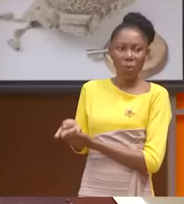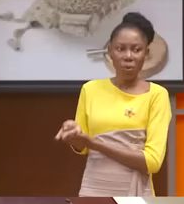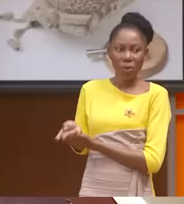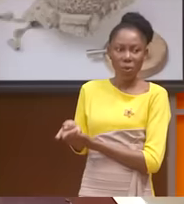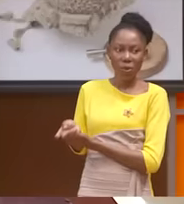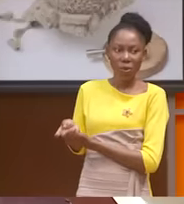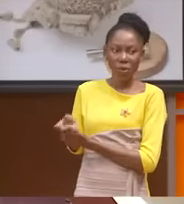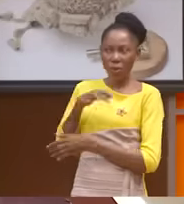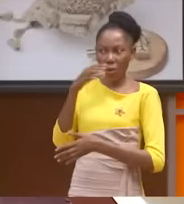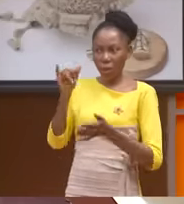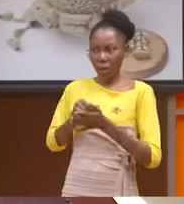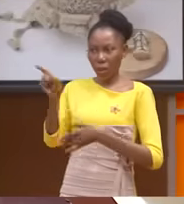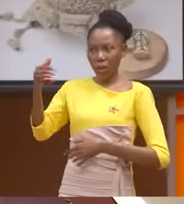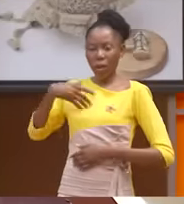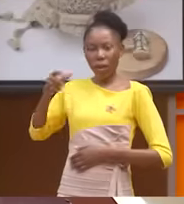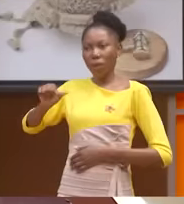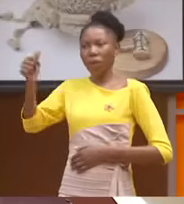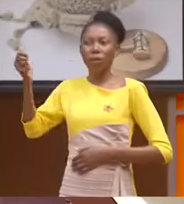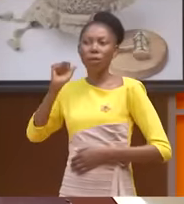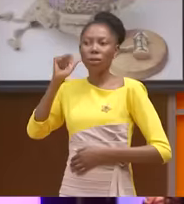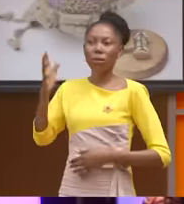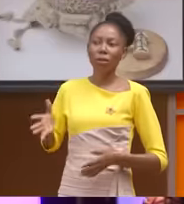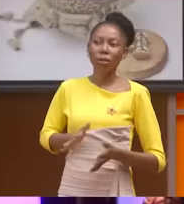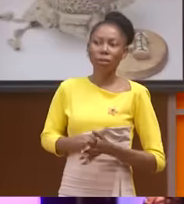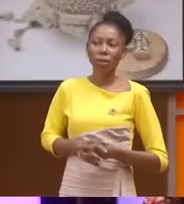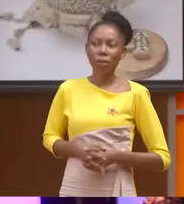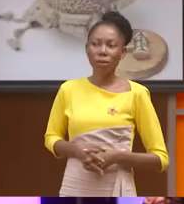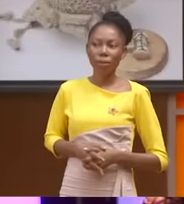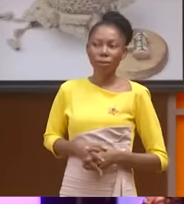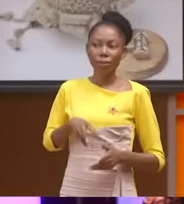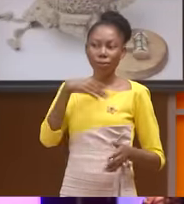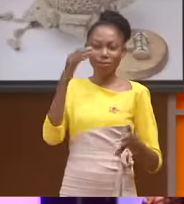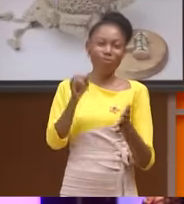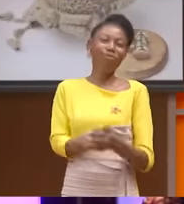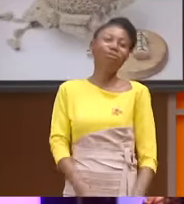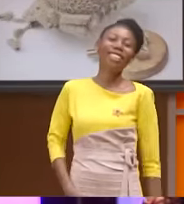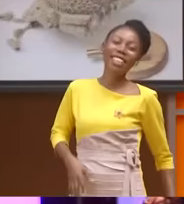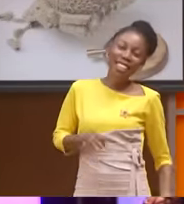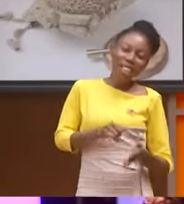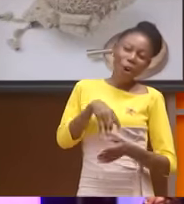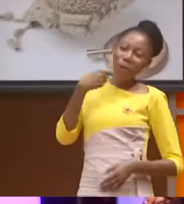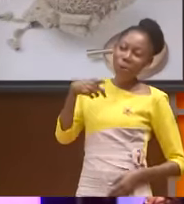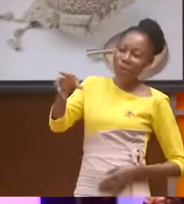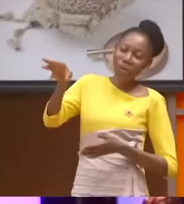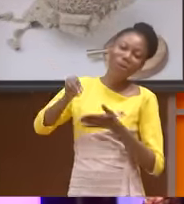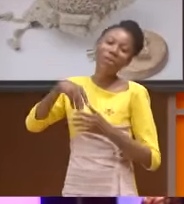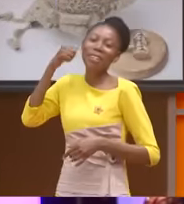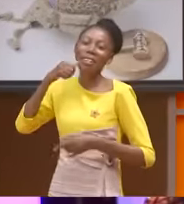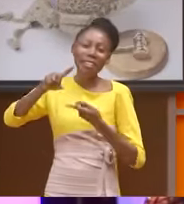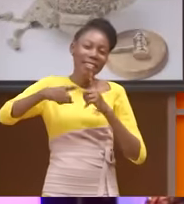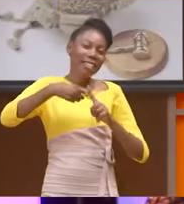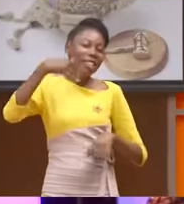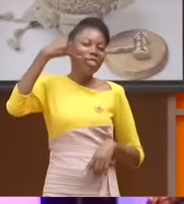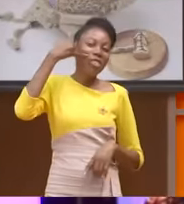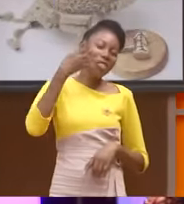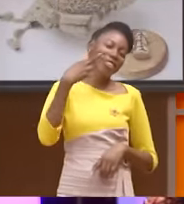Not that he has another woman in the house. Ah, Shebi, his woman contacted me last time. I sent the evidence to you. You